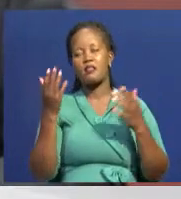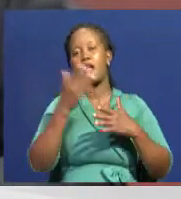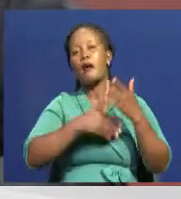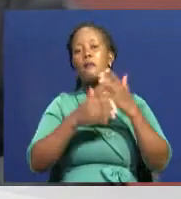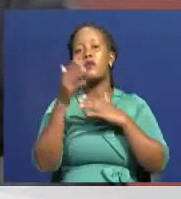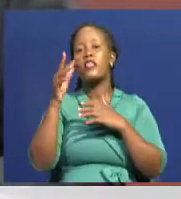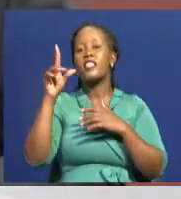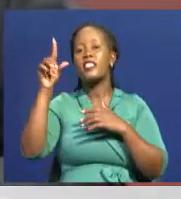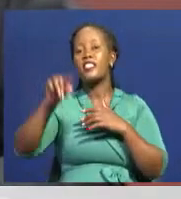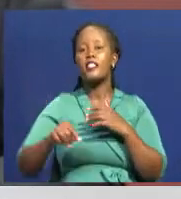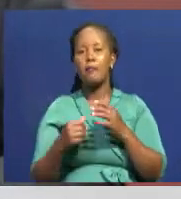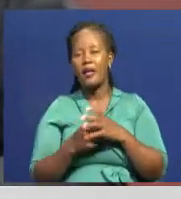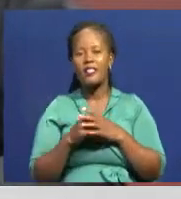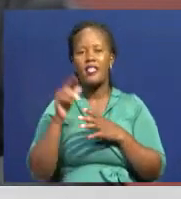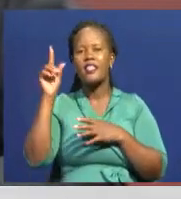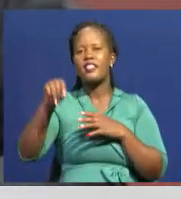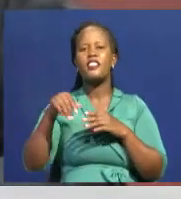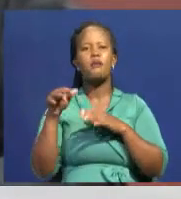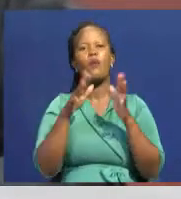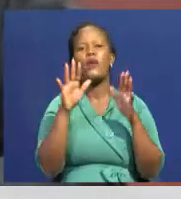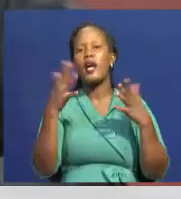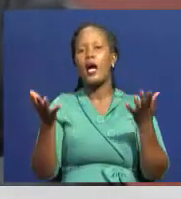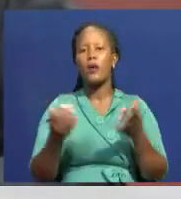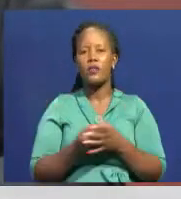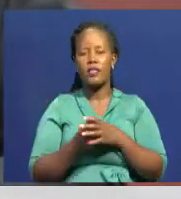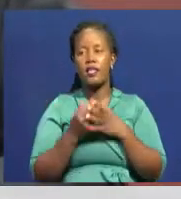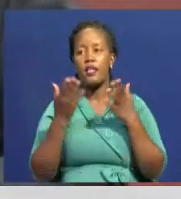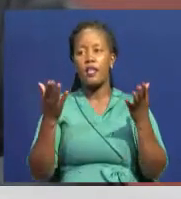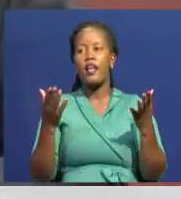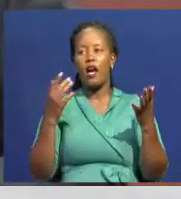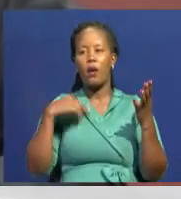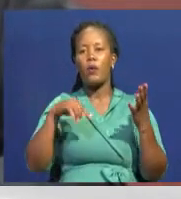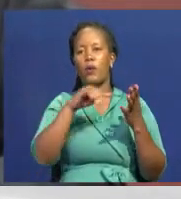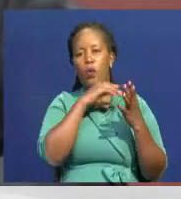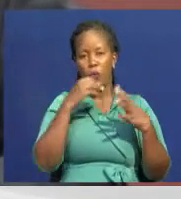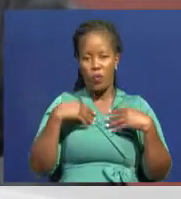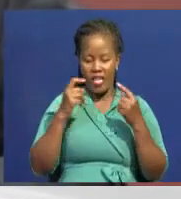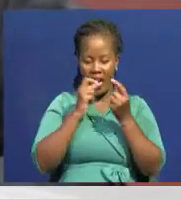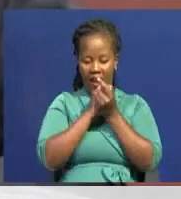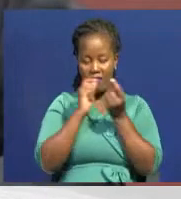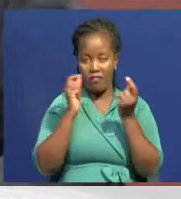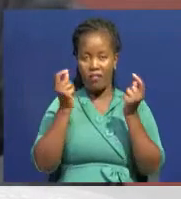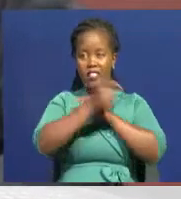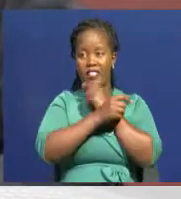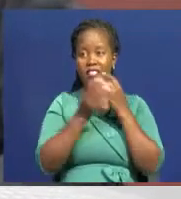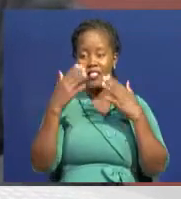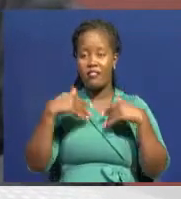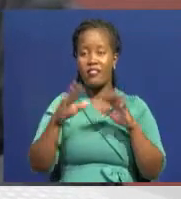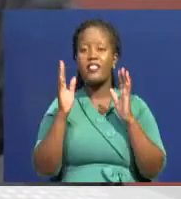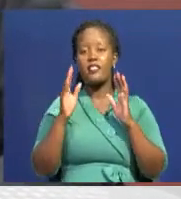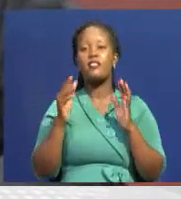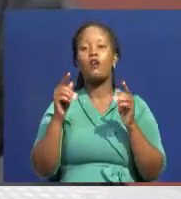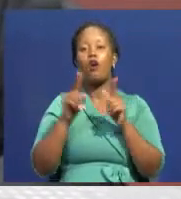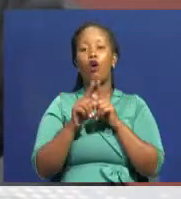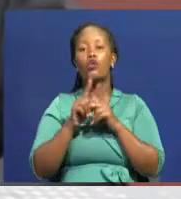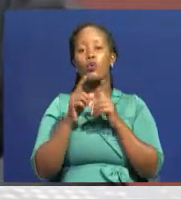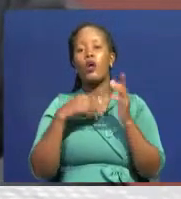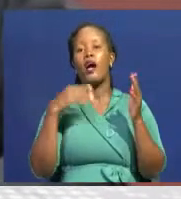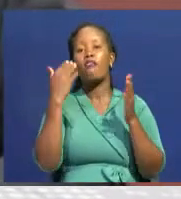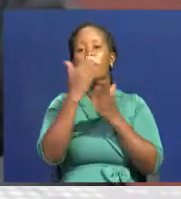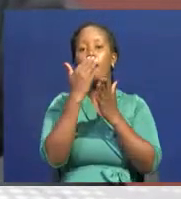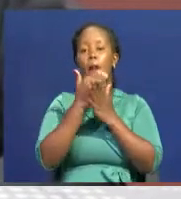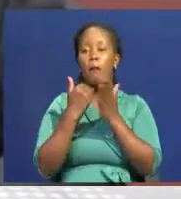cheaper? What are the cheaper ways? We've gone green. I think there's a whole unit in that which is being taught at the university, both